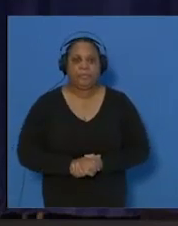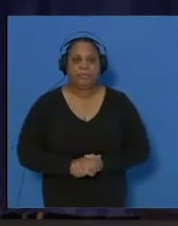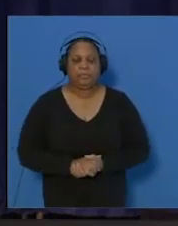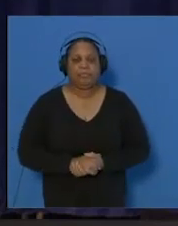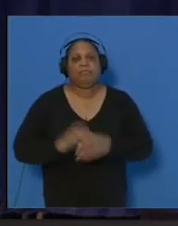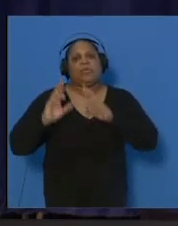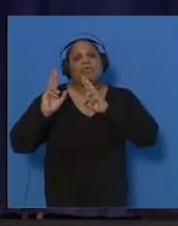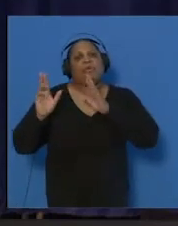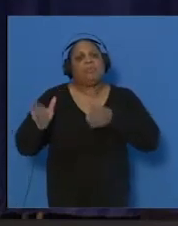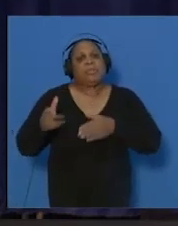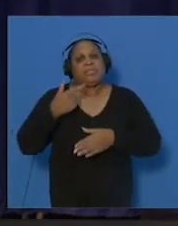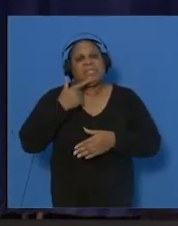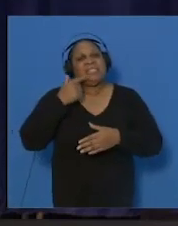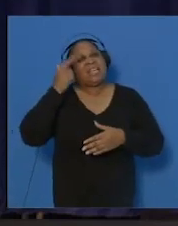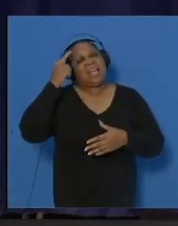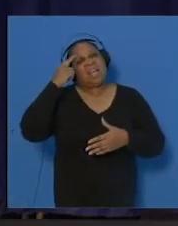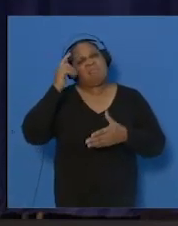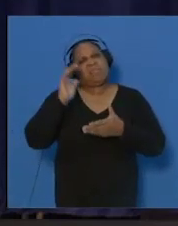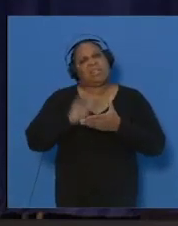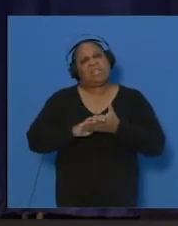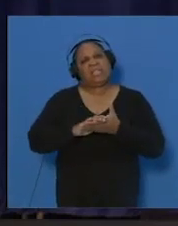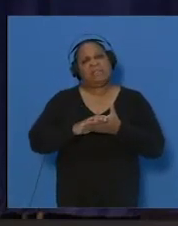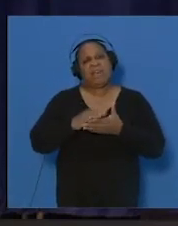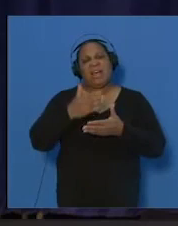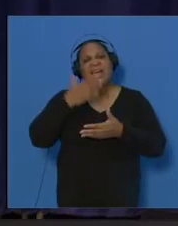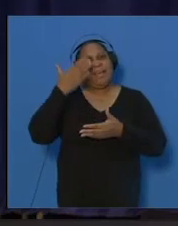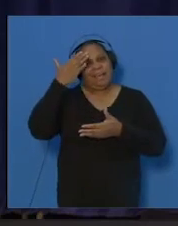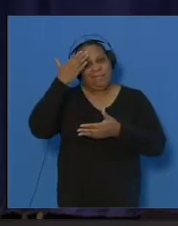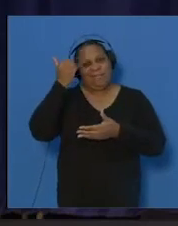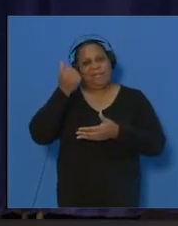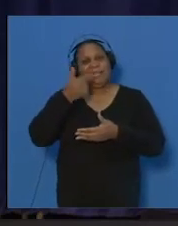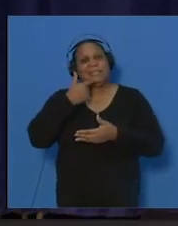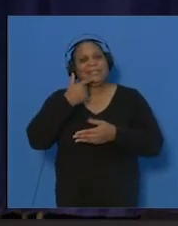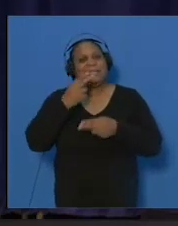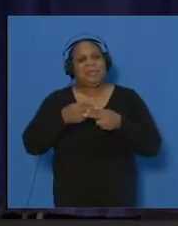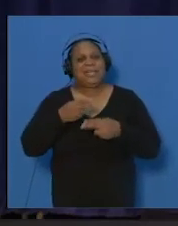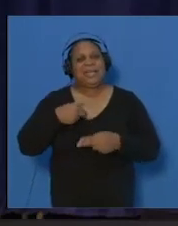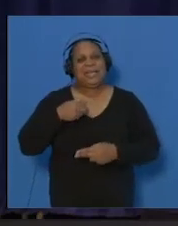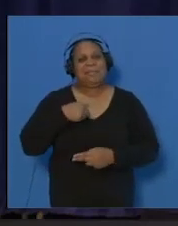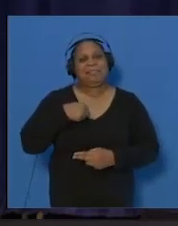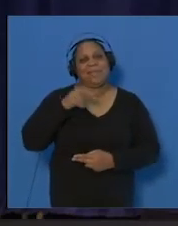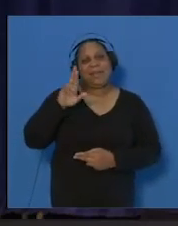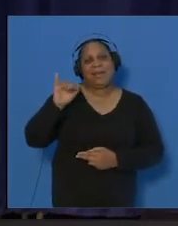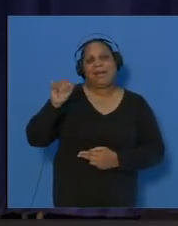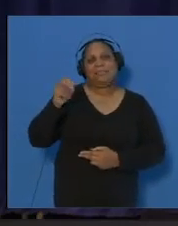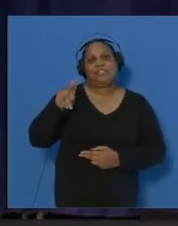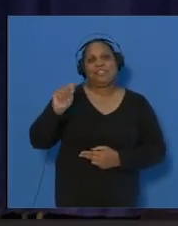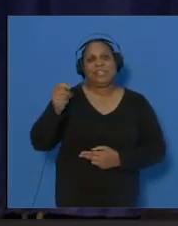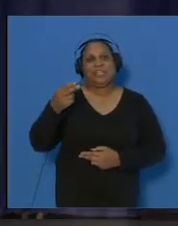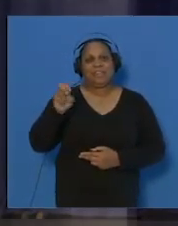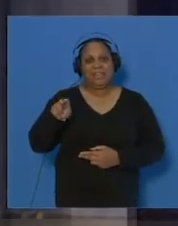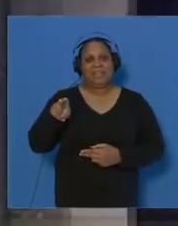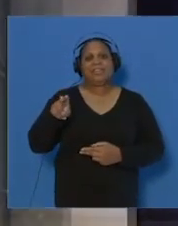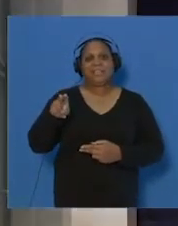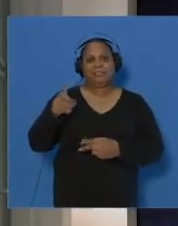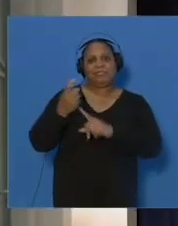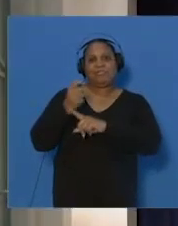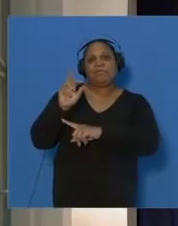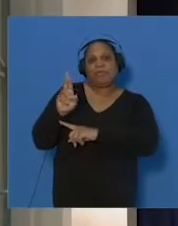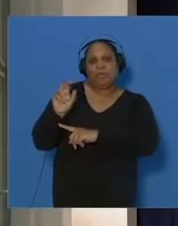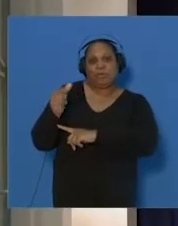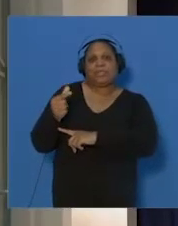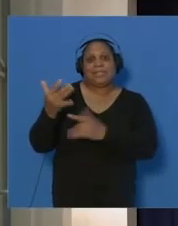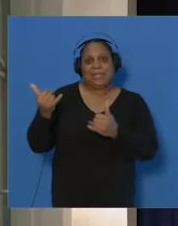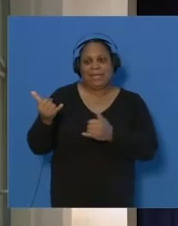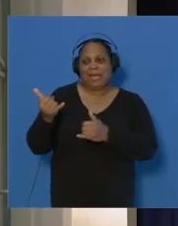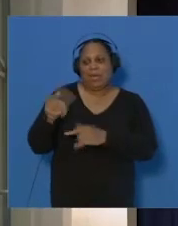Thank you, sir. I believe I neglected to identify myself for the listeners. It's Jonathan Bell from the Raw Gazette. I'll now pass over to my colleague.